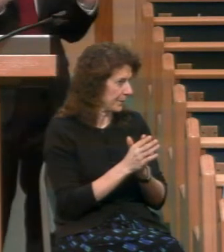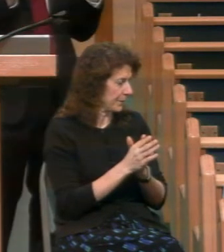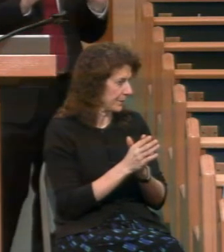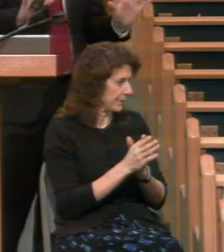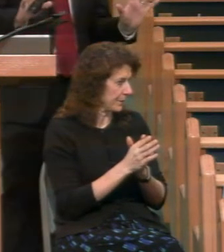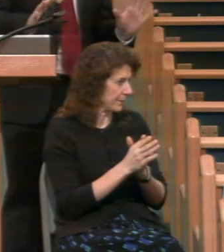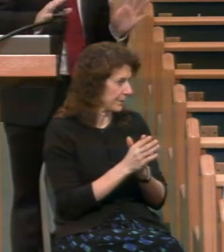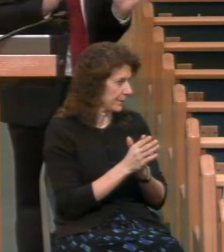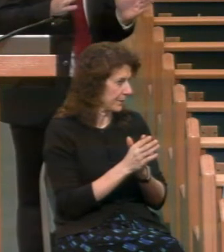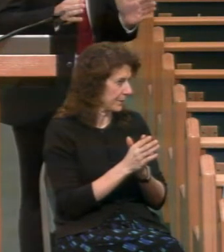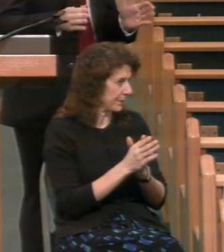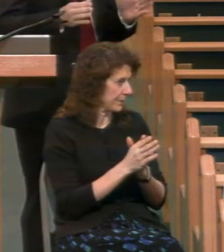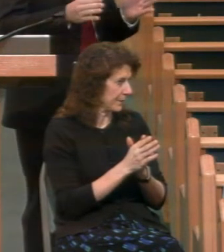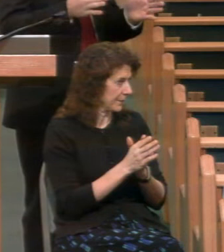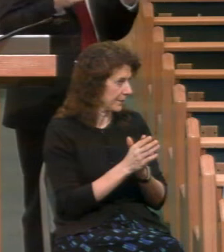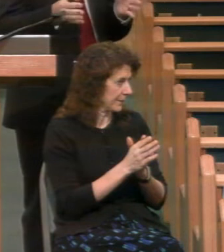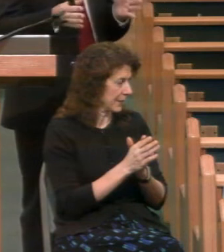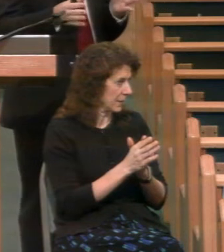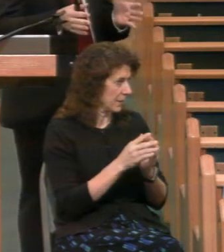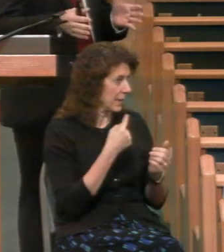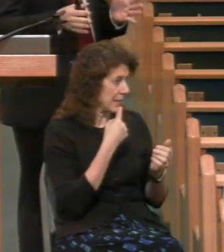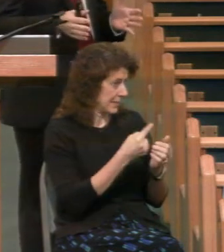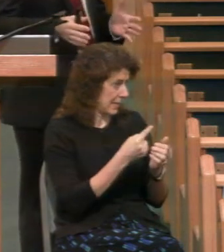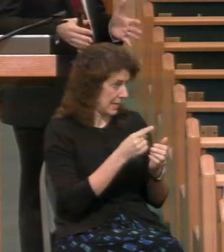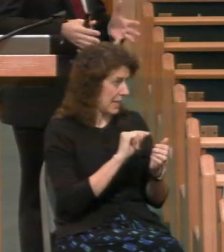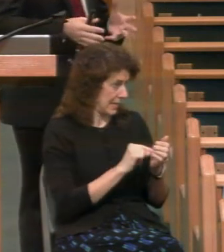Didn't mention that, but did mention in his